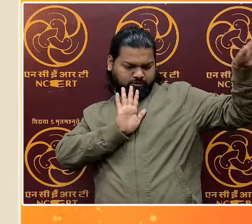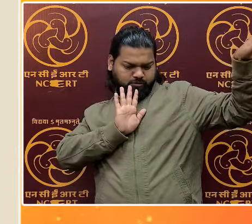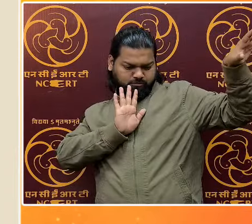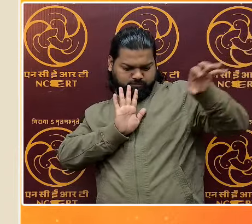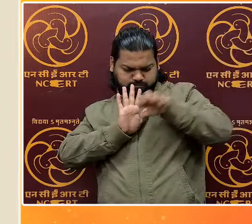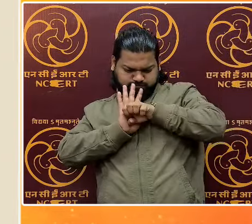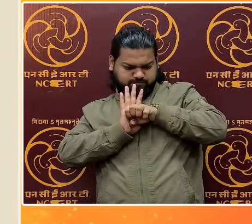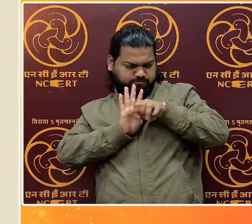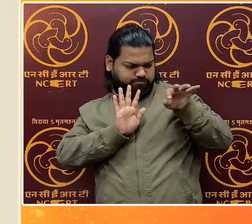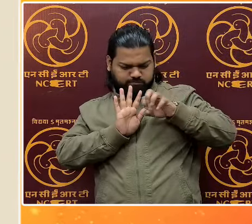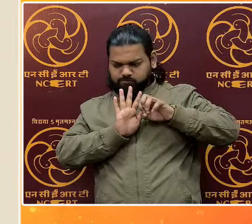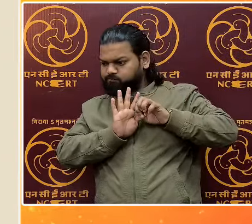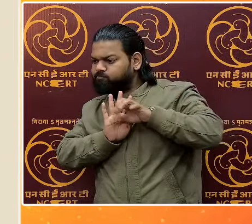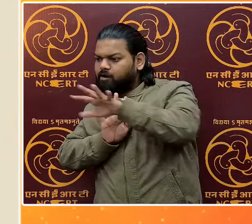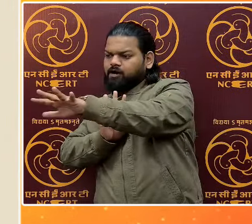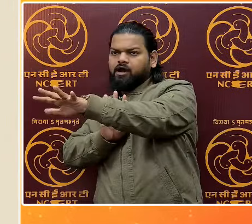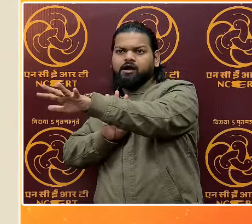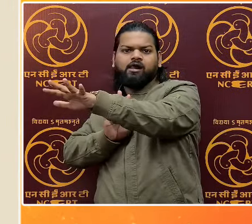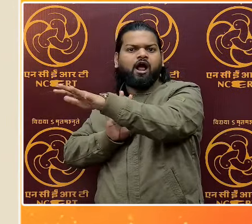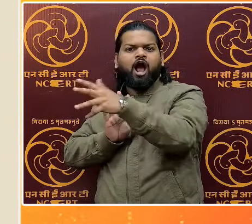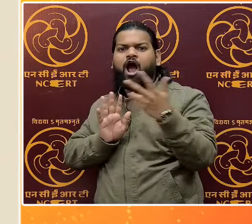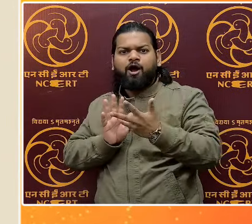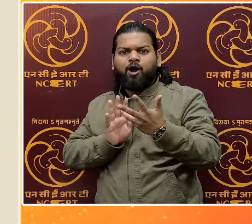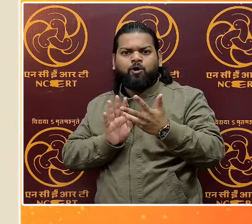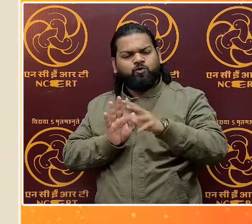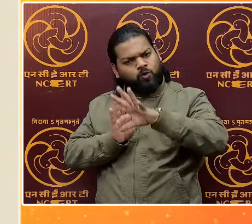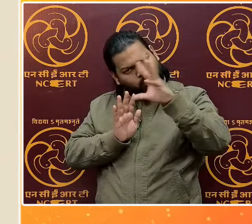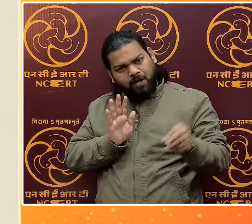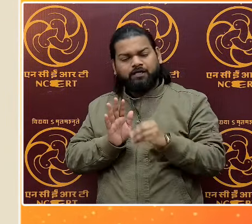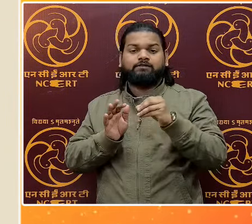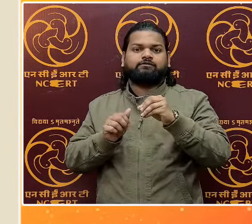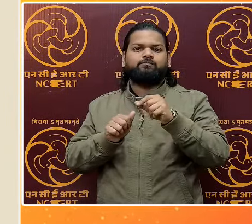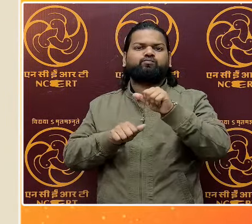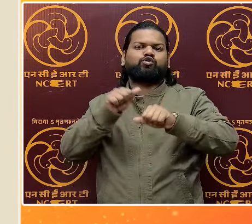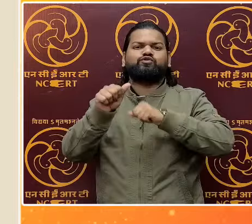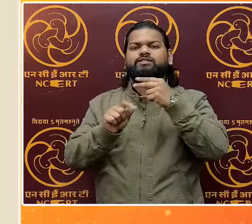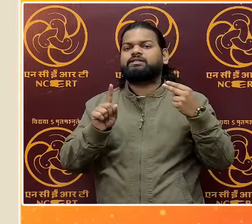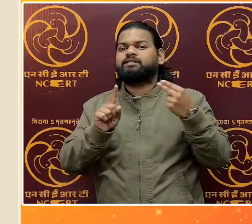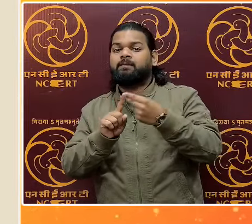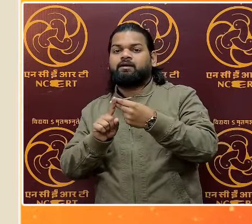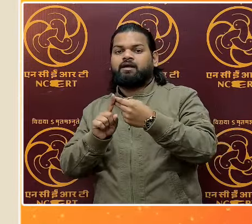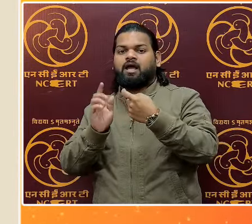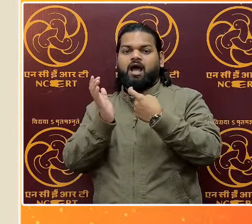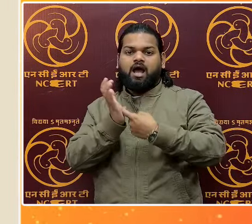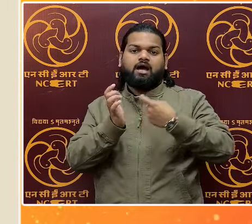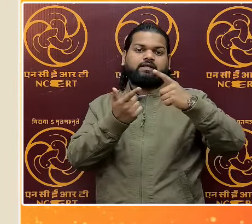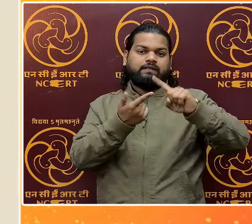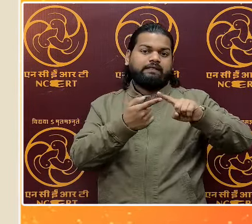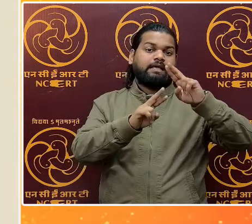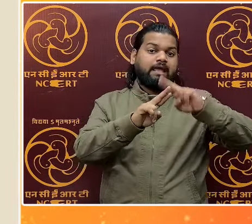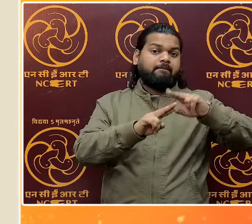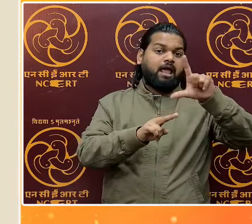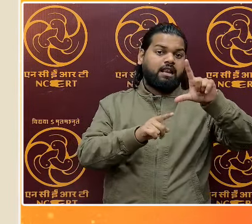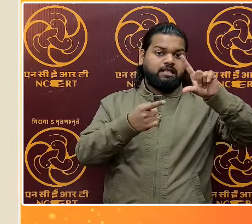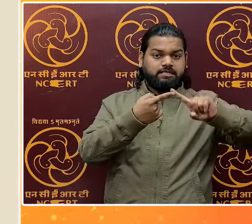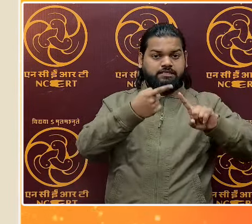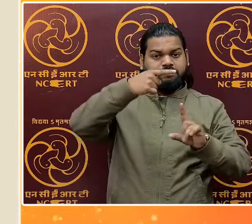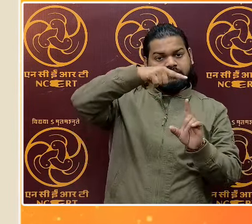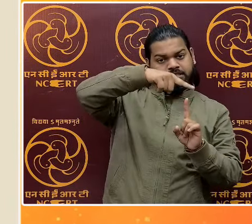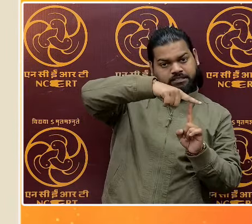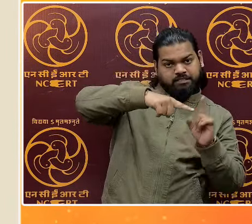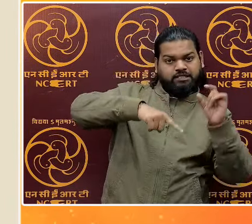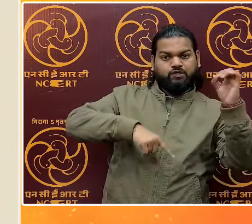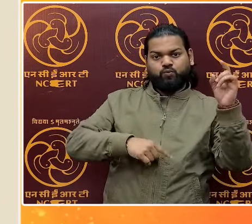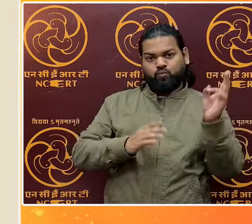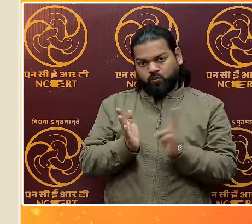what happens to them? They bounce back and this phenomena is known as what? Reflection. Okay.